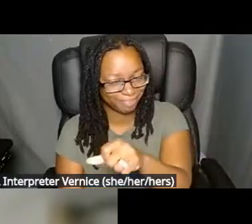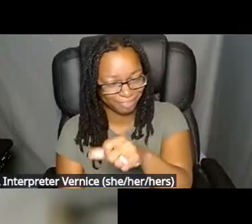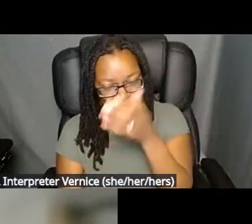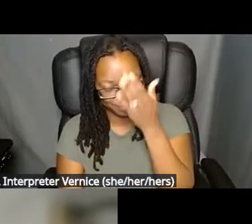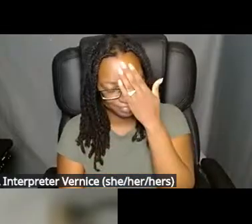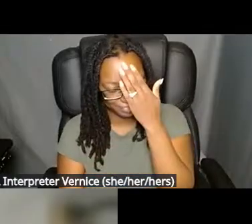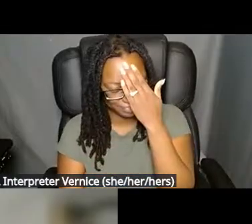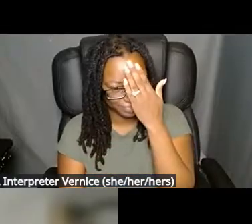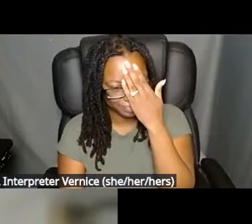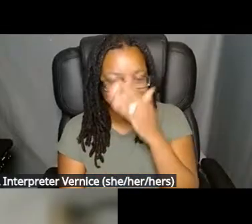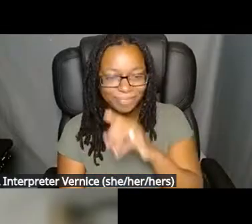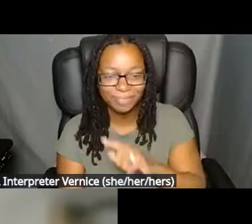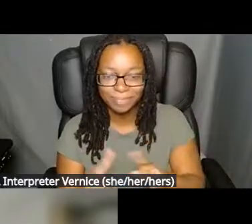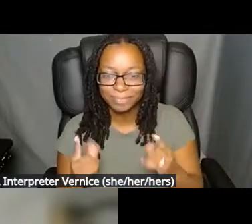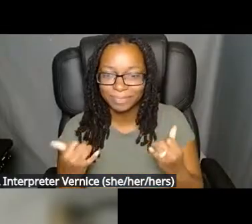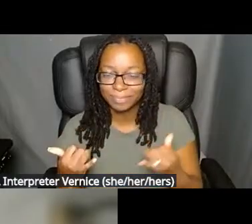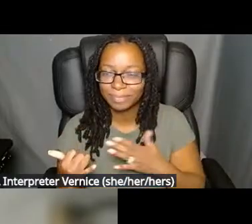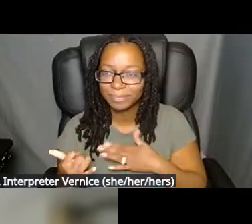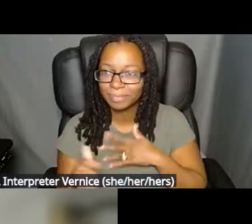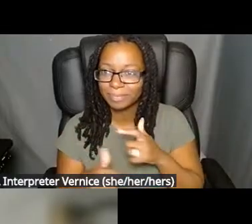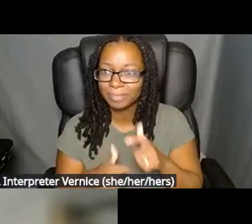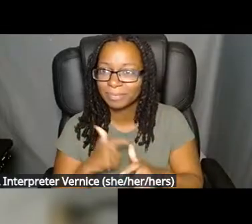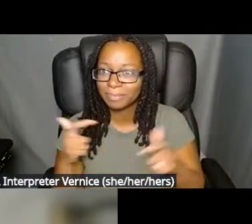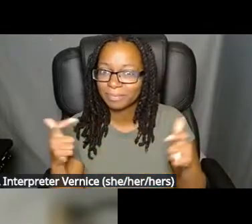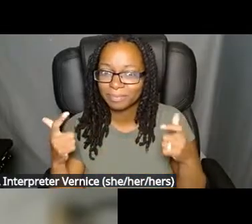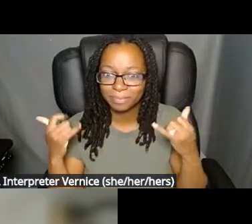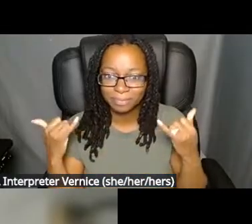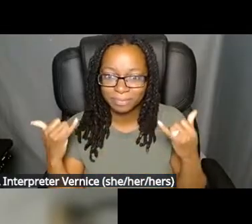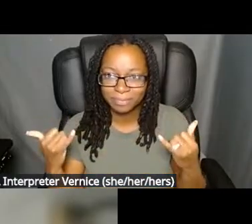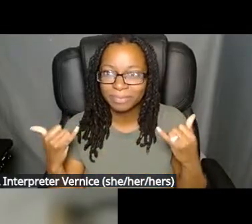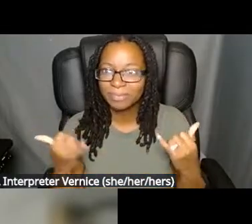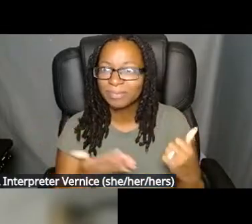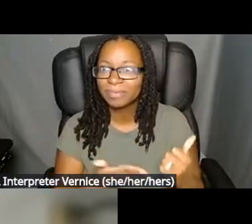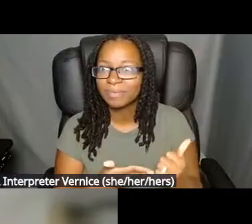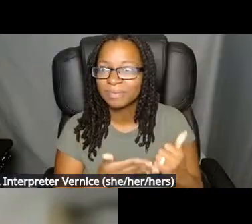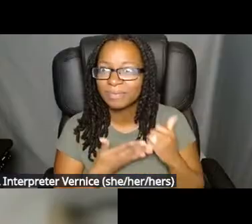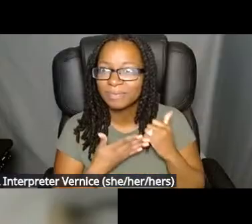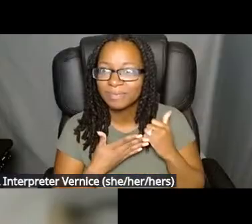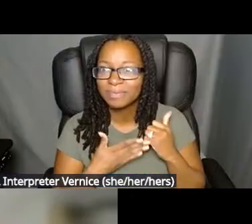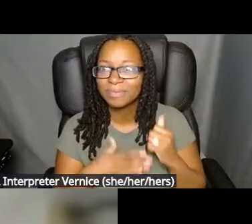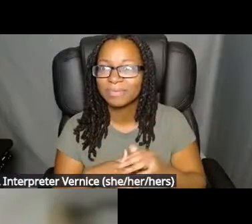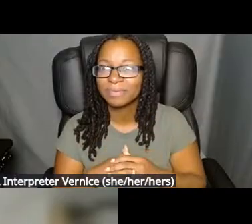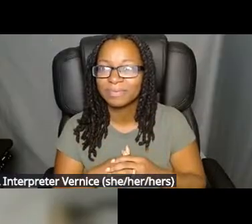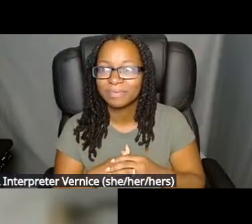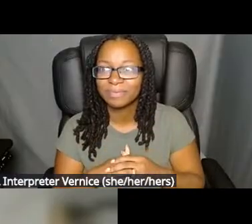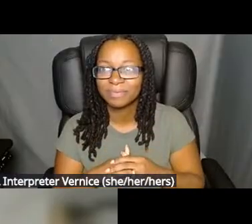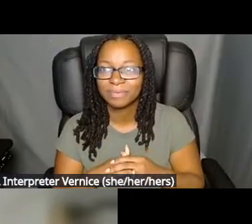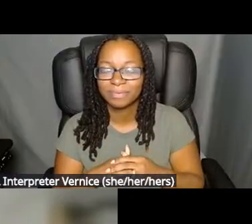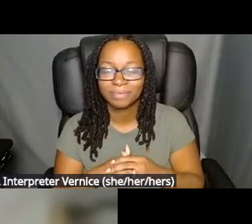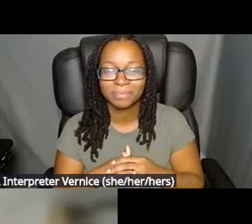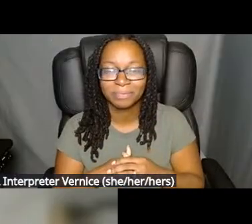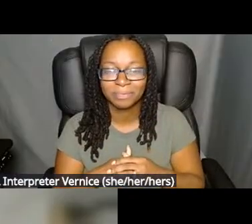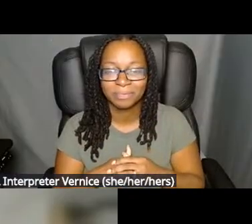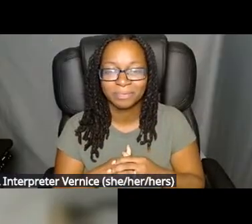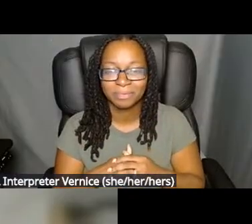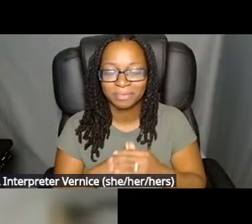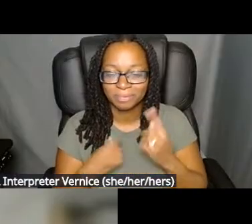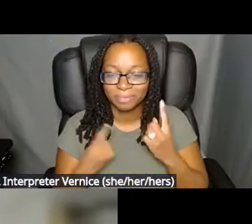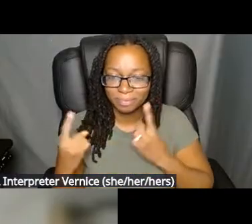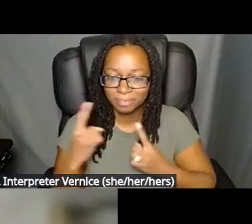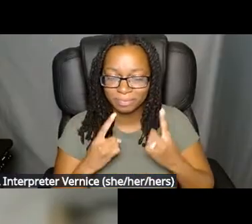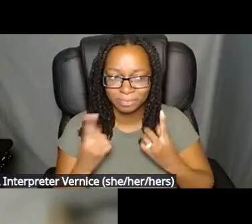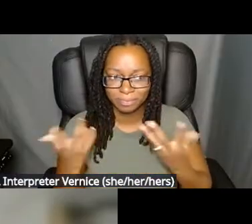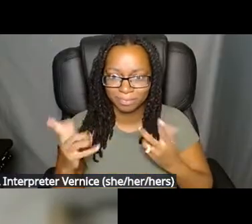my sort of biggest thing that helped was, this is going to sound very corny, but it was thinking about